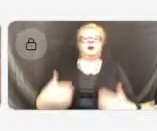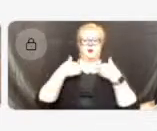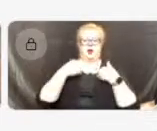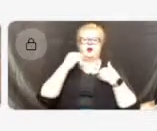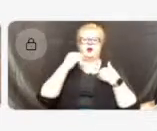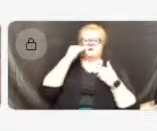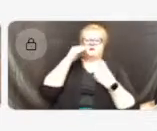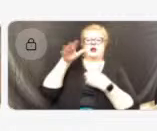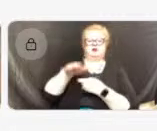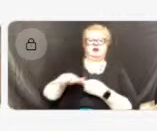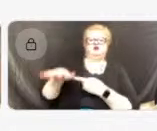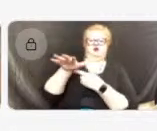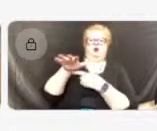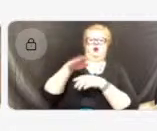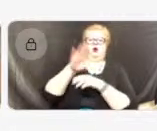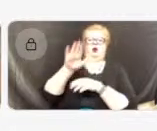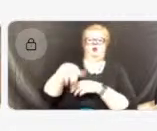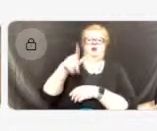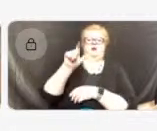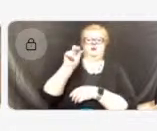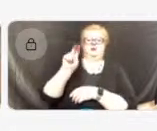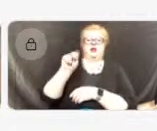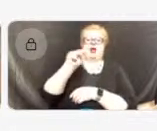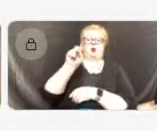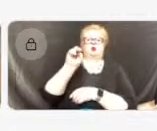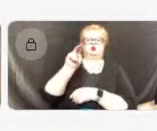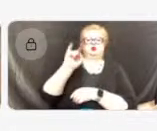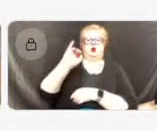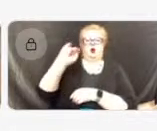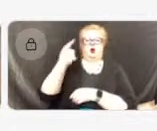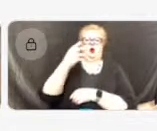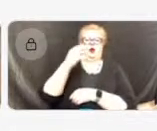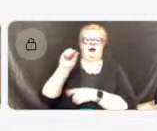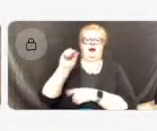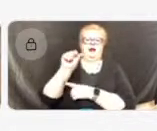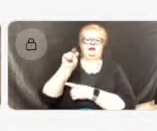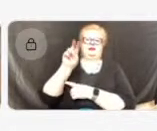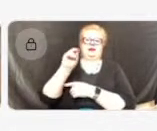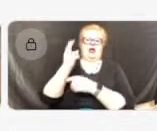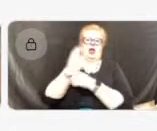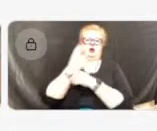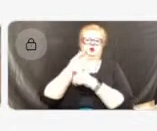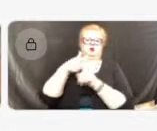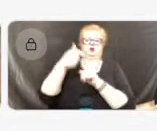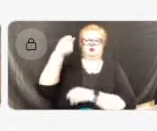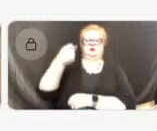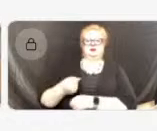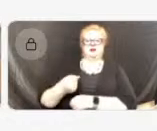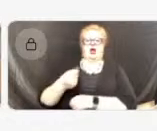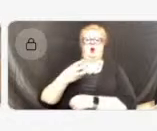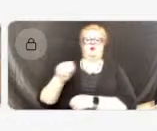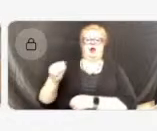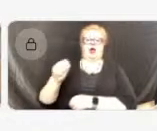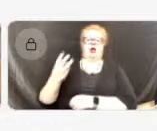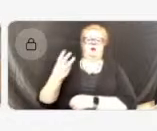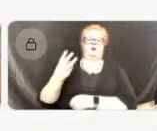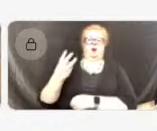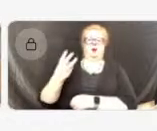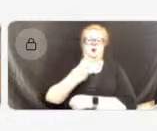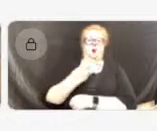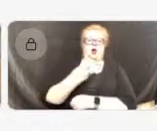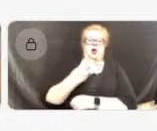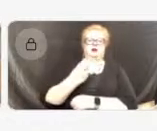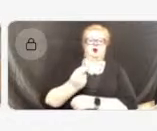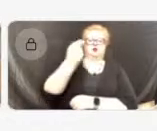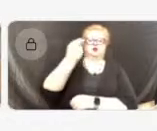residential on the plan, both zoning and land use plan to the south and to the west, to the north and